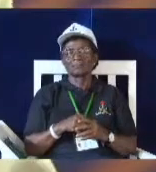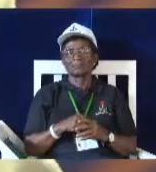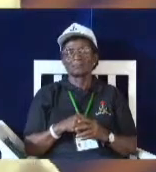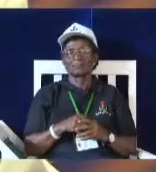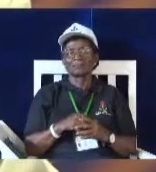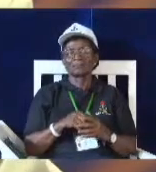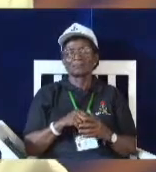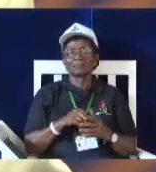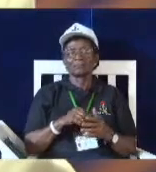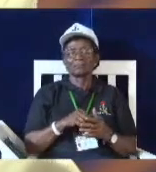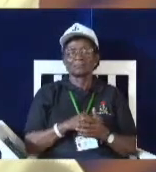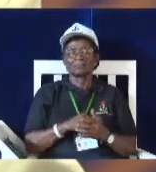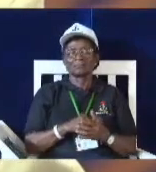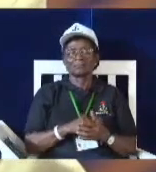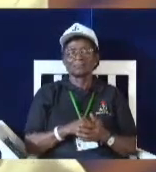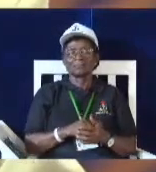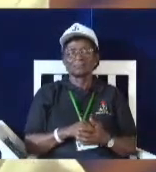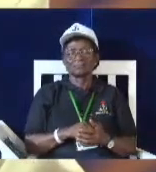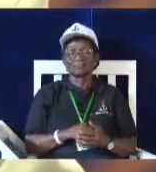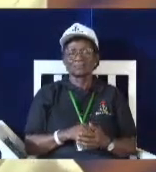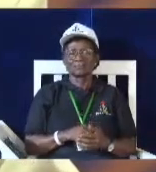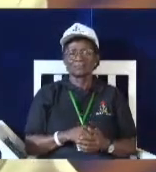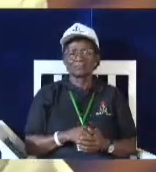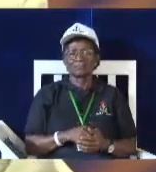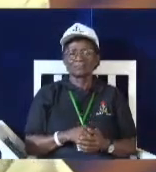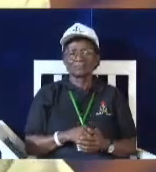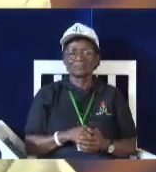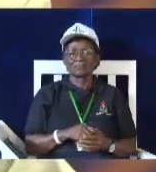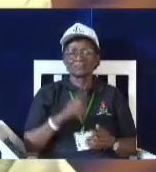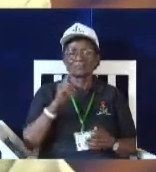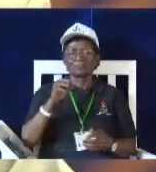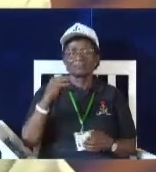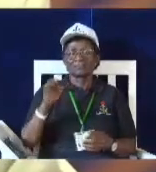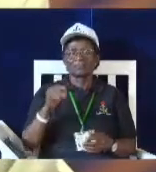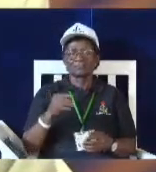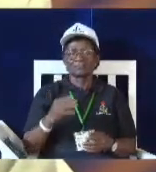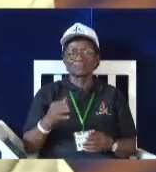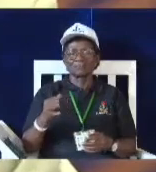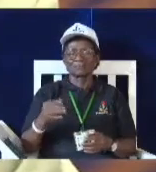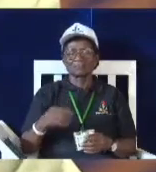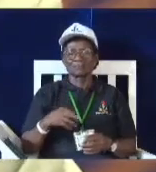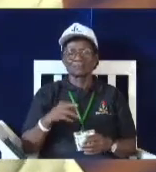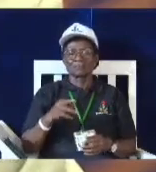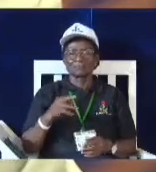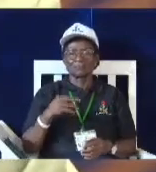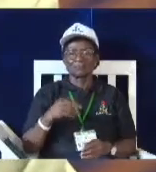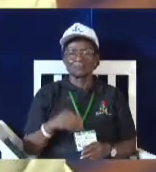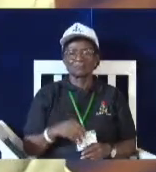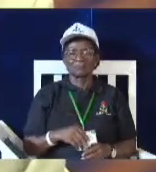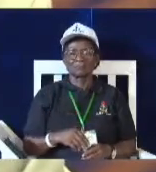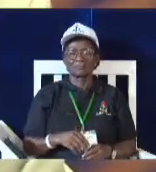That's why you find that the Redeemed Christian Church of God, one of the things you are noted for is fasting.